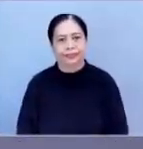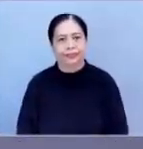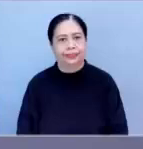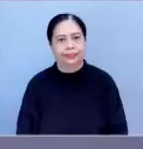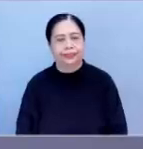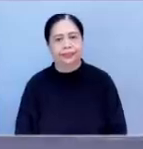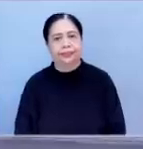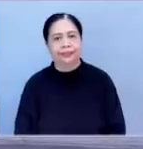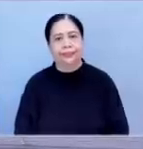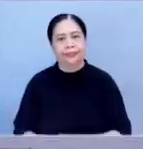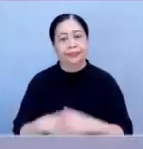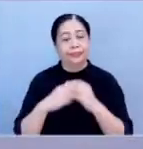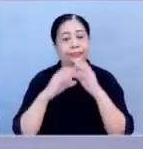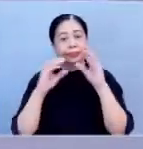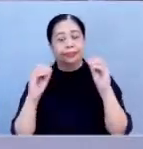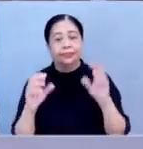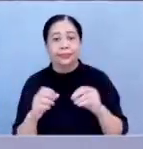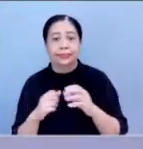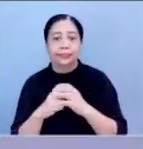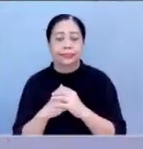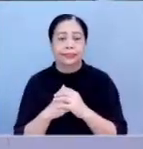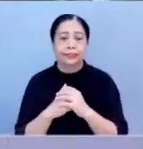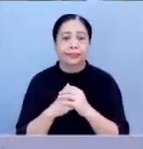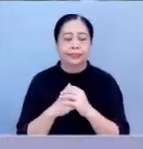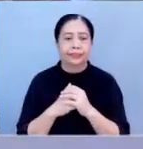presents wrapped up with bows,